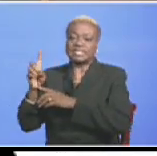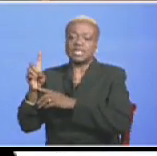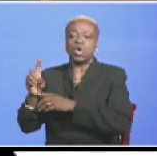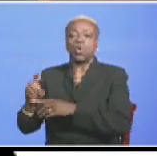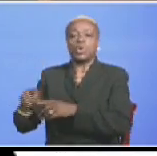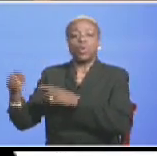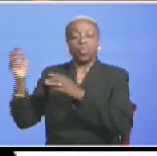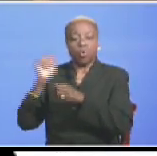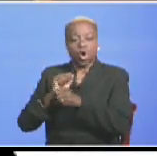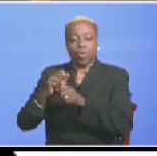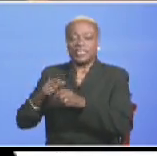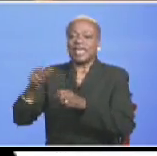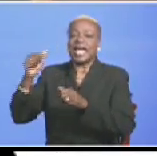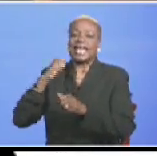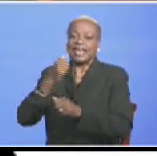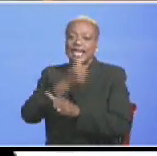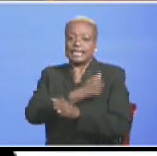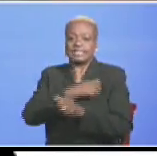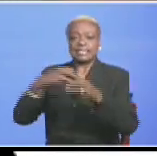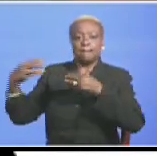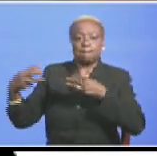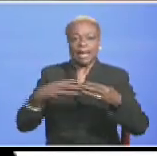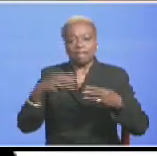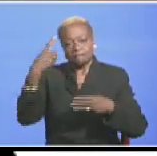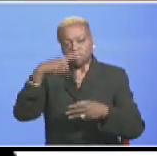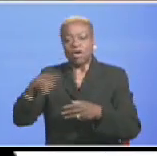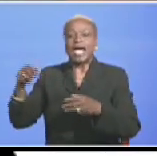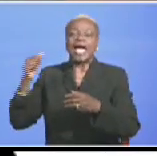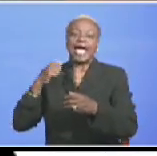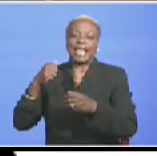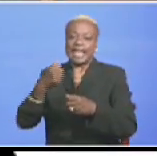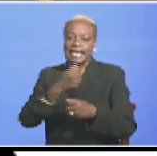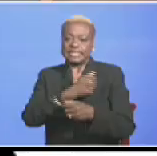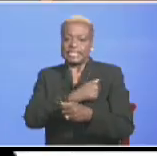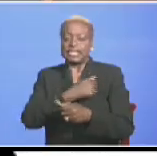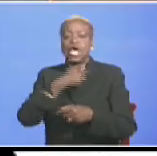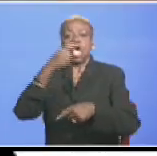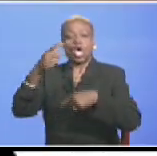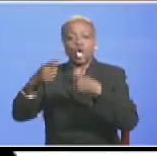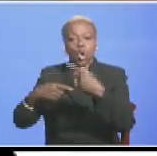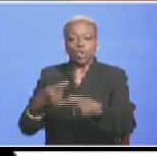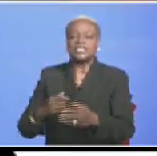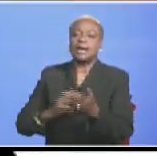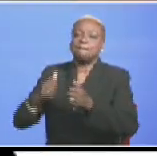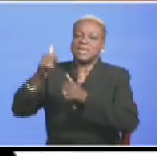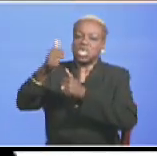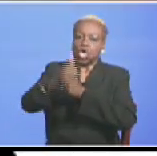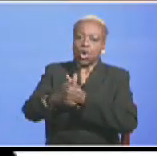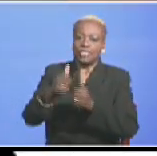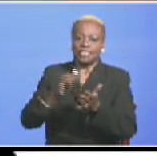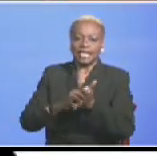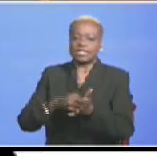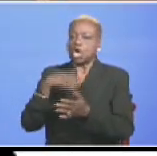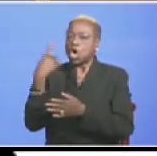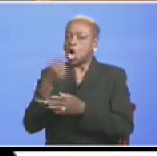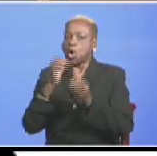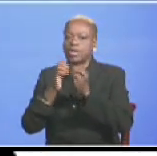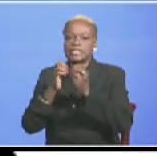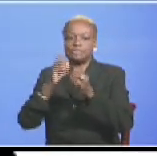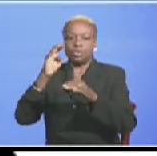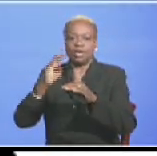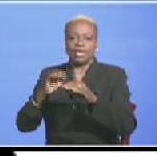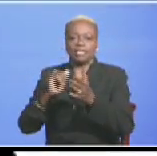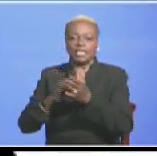for Atlantis, the gymnastics. These are initiatives that we've worked on, and it goes way beyond that. There is always more that we can